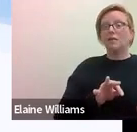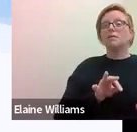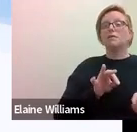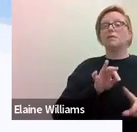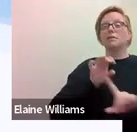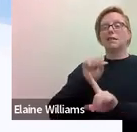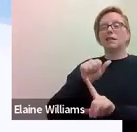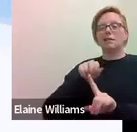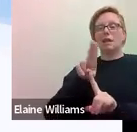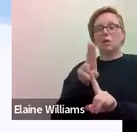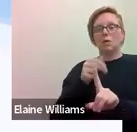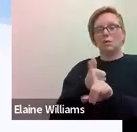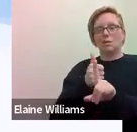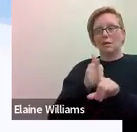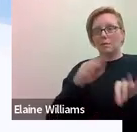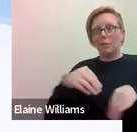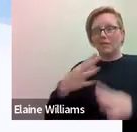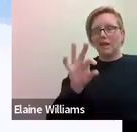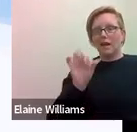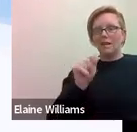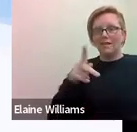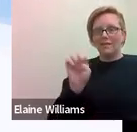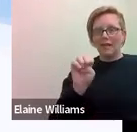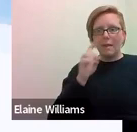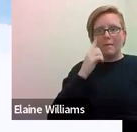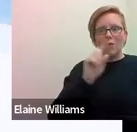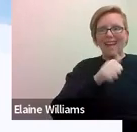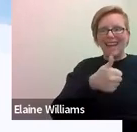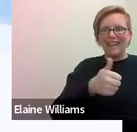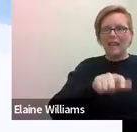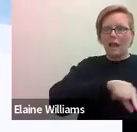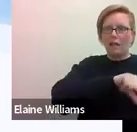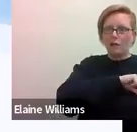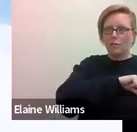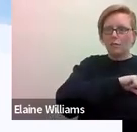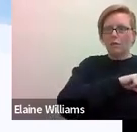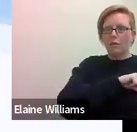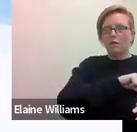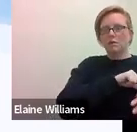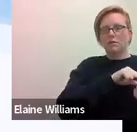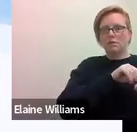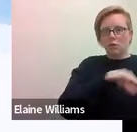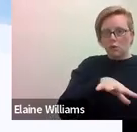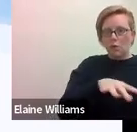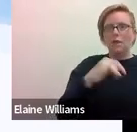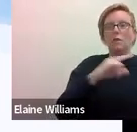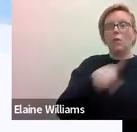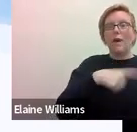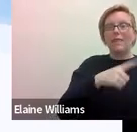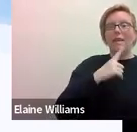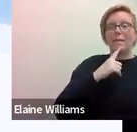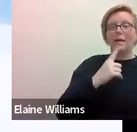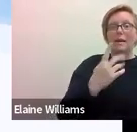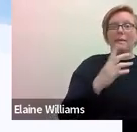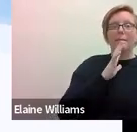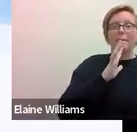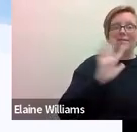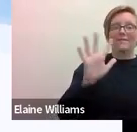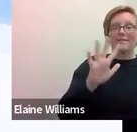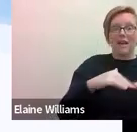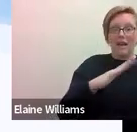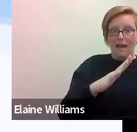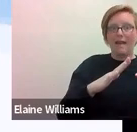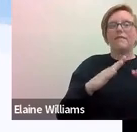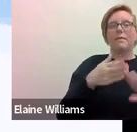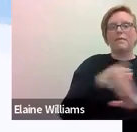for the provision of FAPE to an eligible child who resides in its unit and who turns 5 on or before October 15th and begins on the